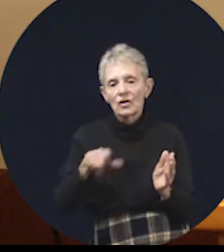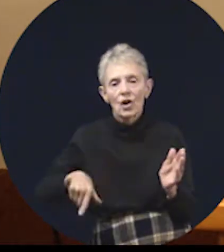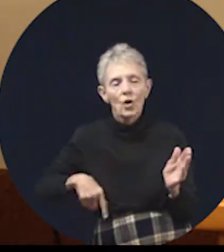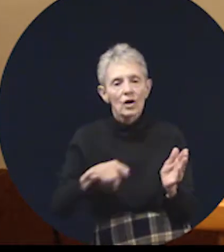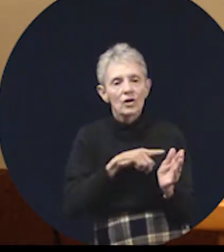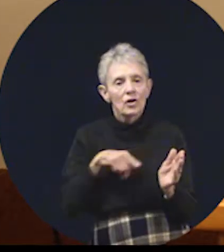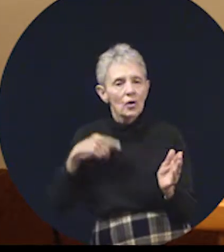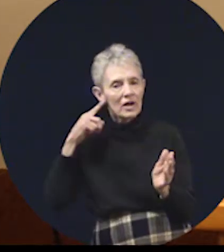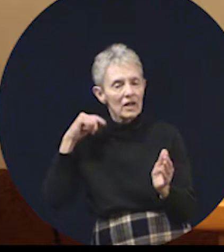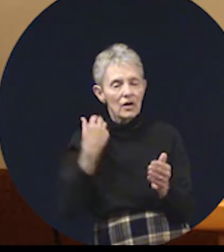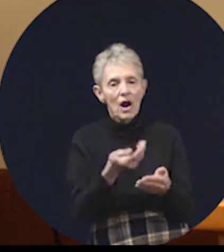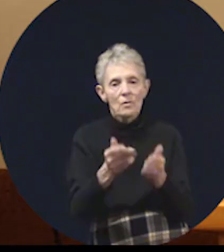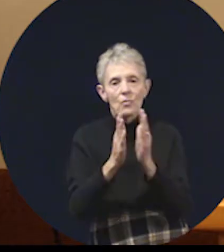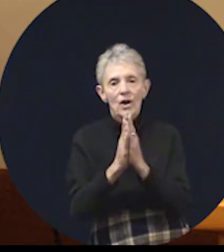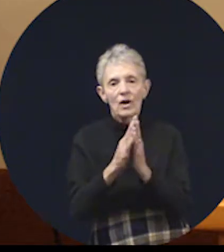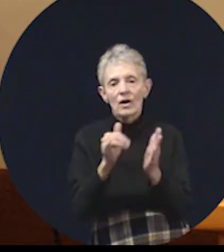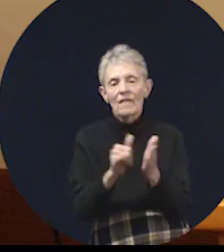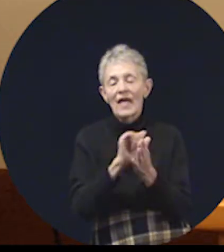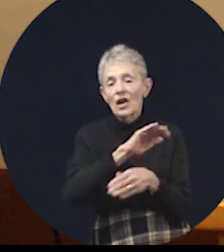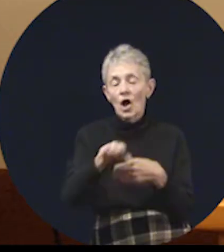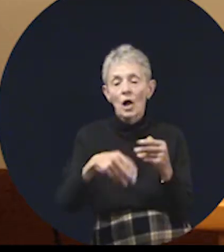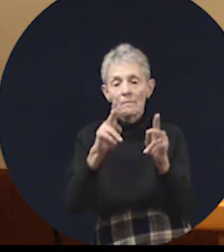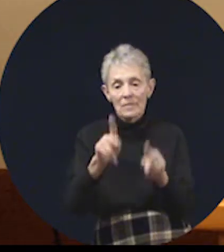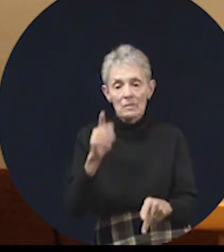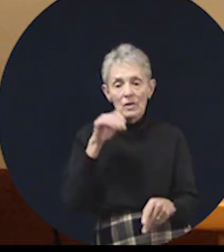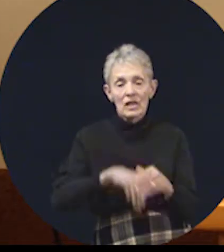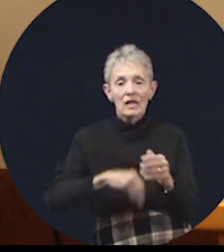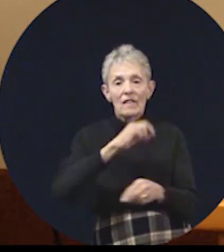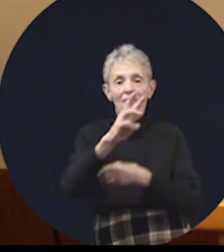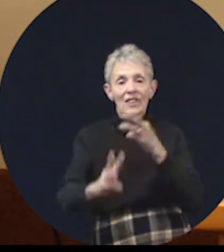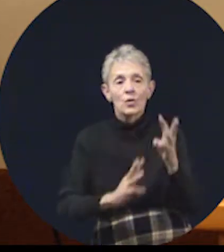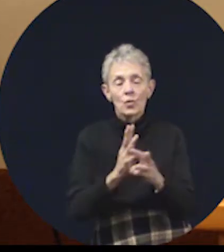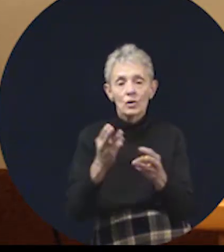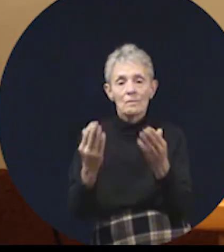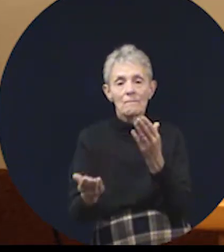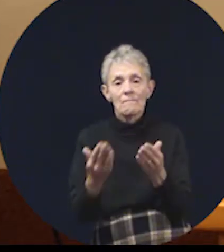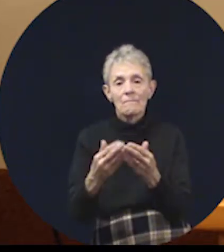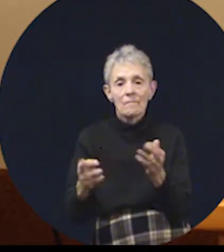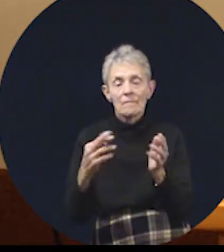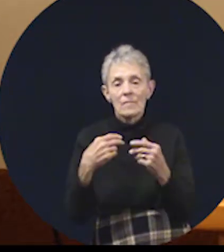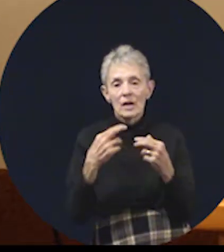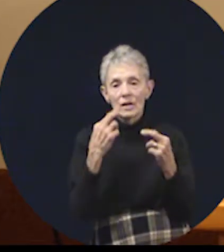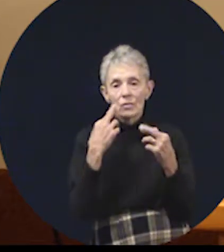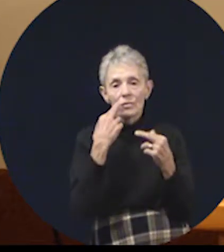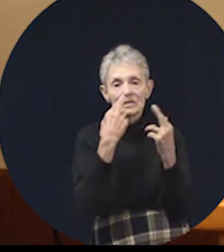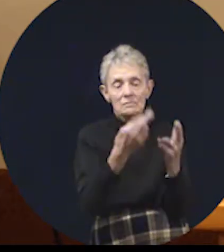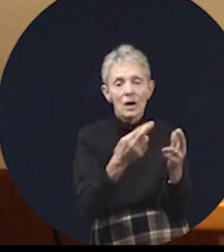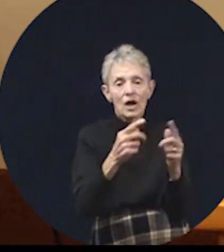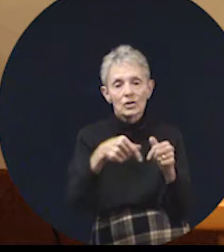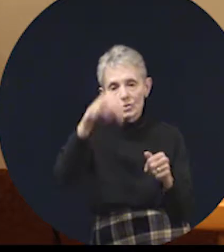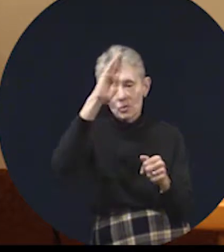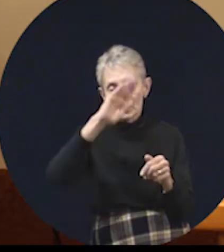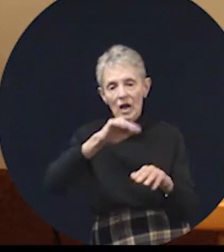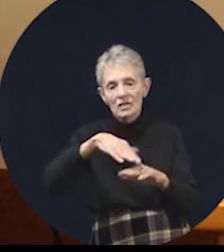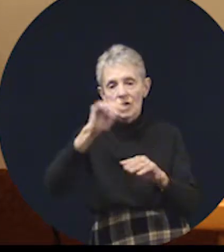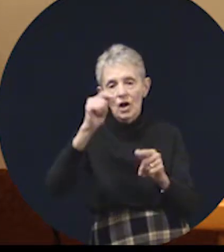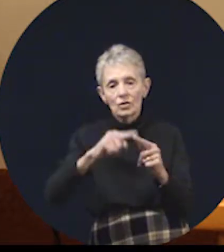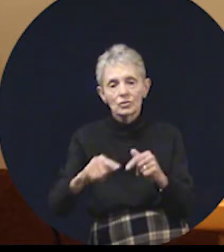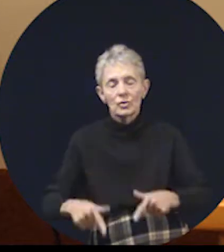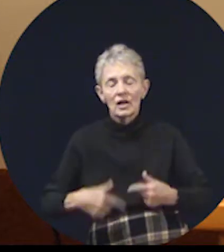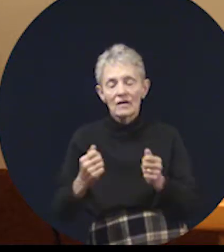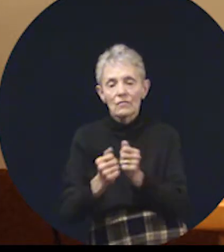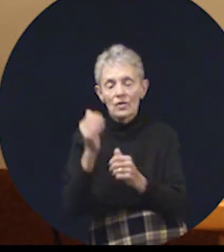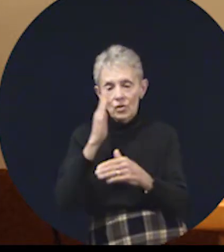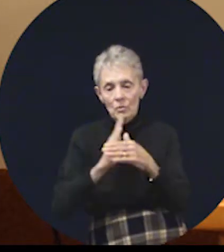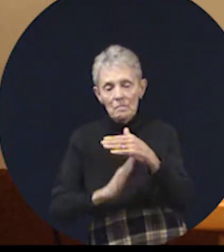prayer. That all people in the world might respond to God's call to live with humility